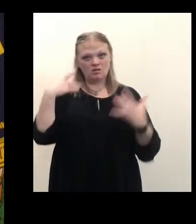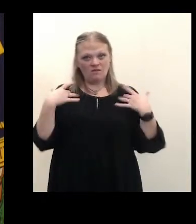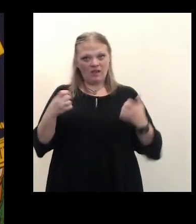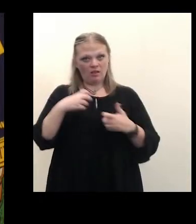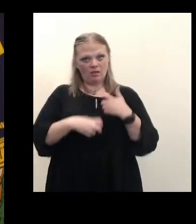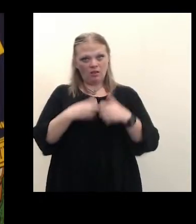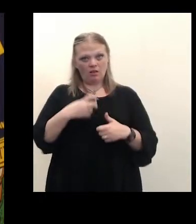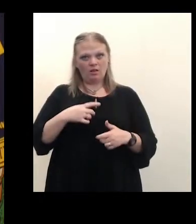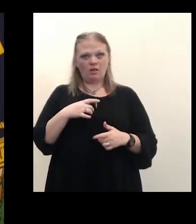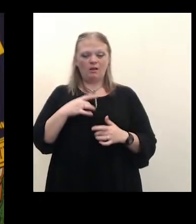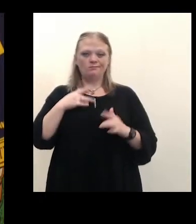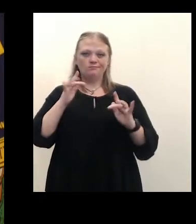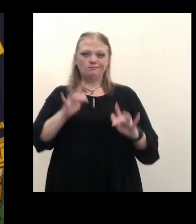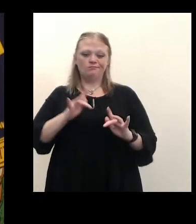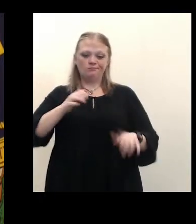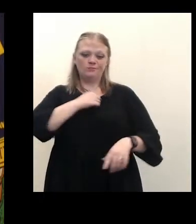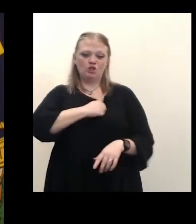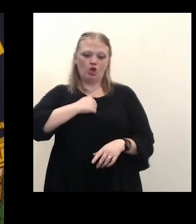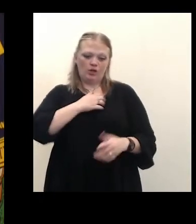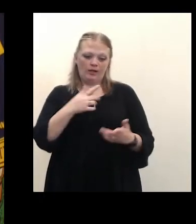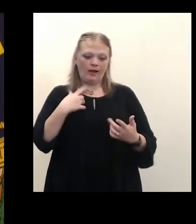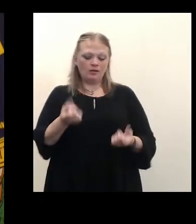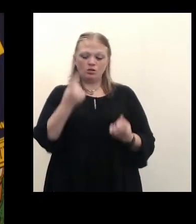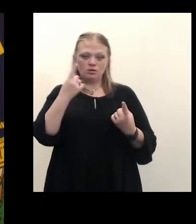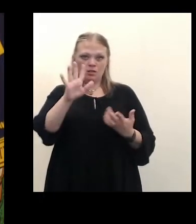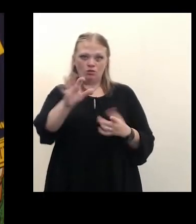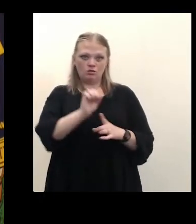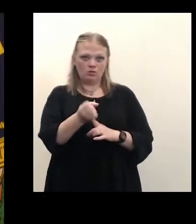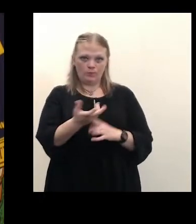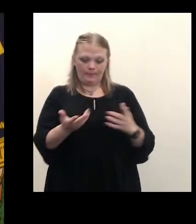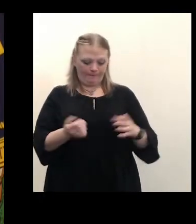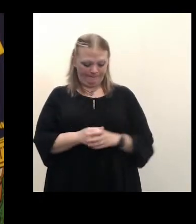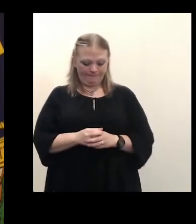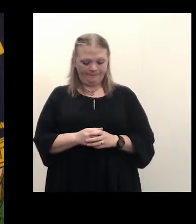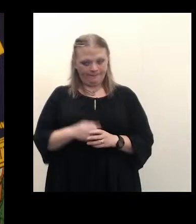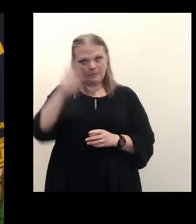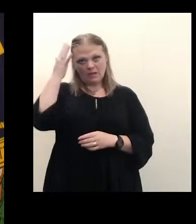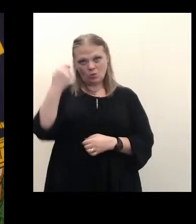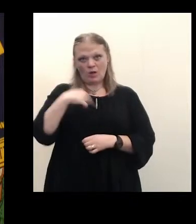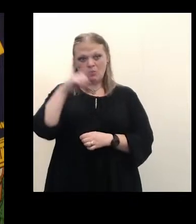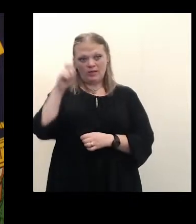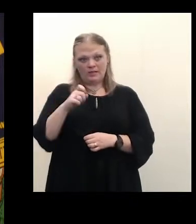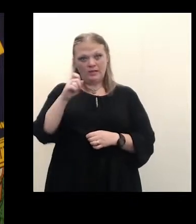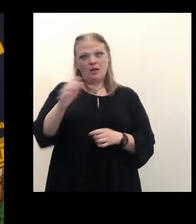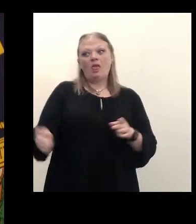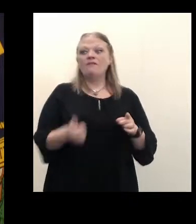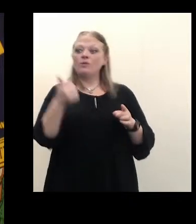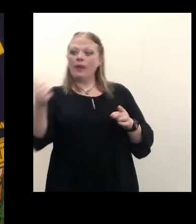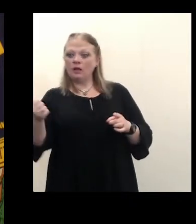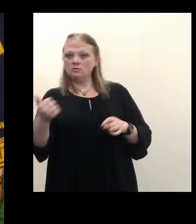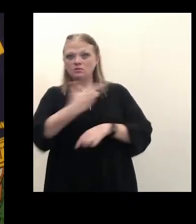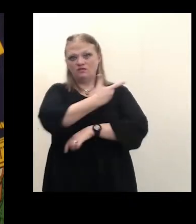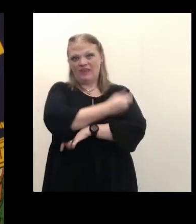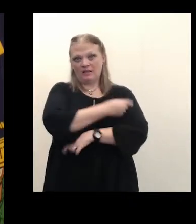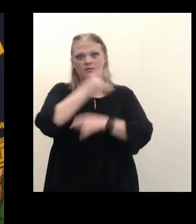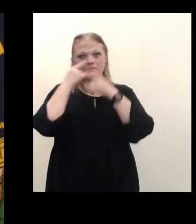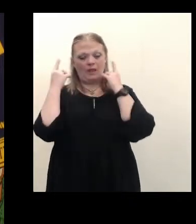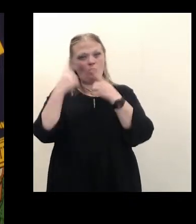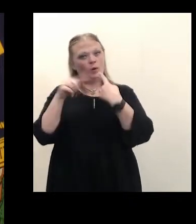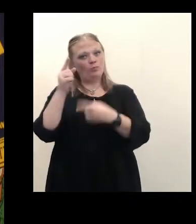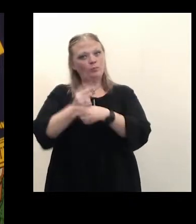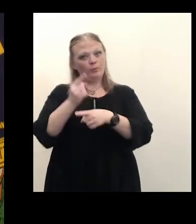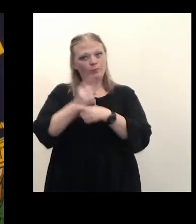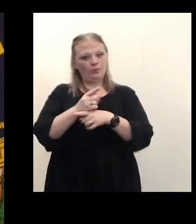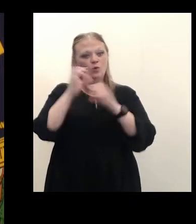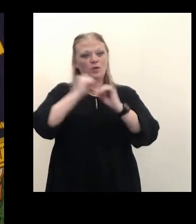sorry for you. I really do. I understand your predicament. And that's why we need the rest of us to get vaccinated and wear masks when appropriate so that we can